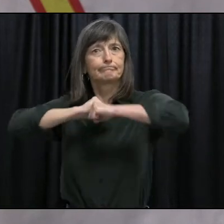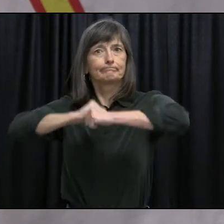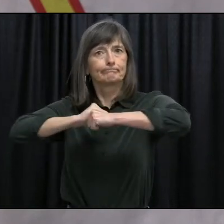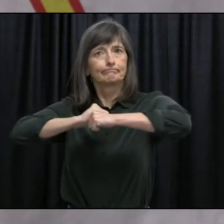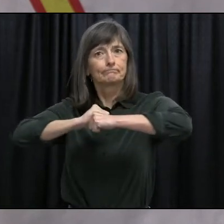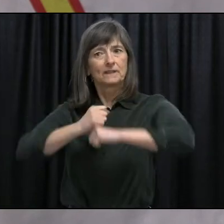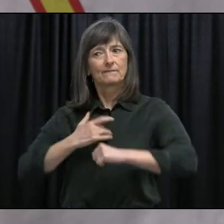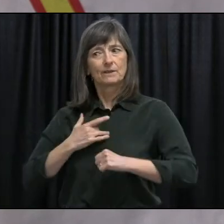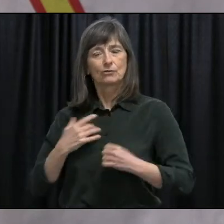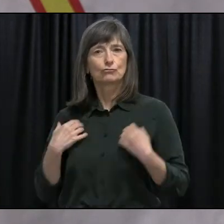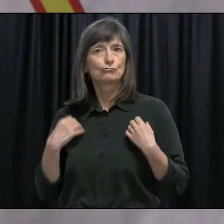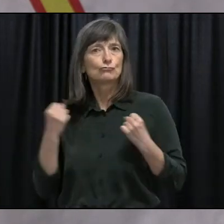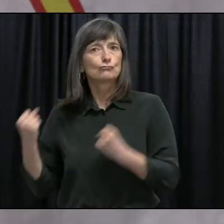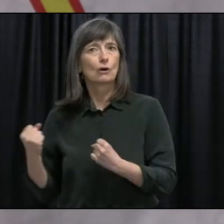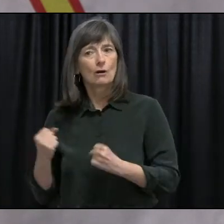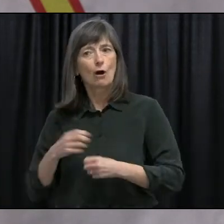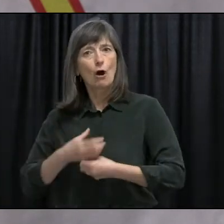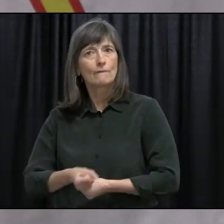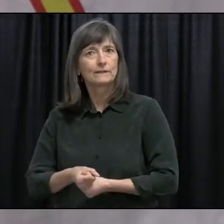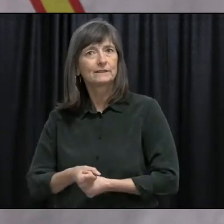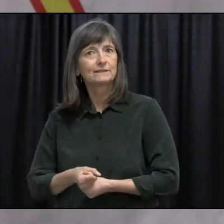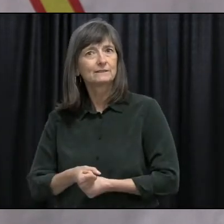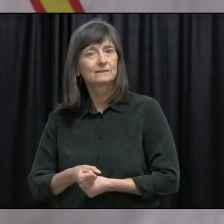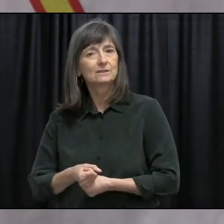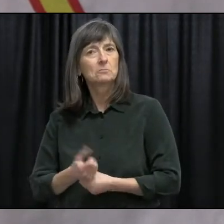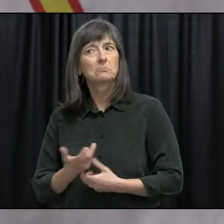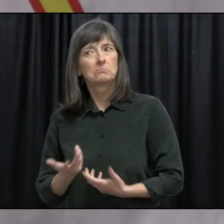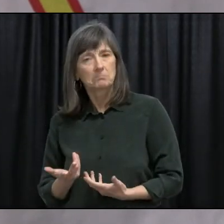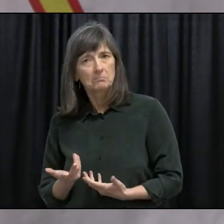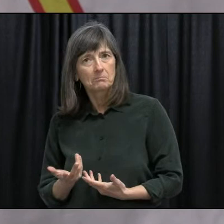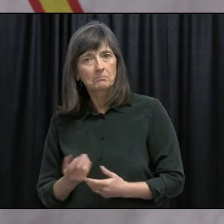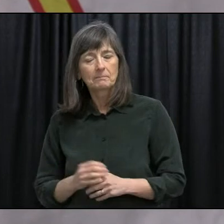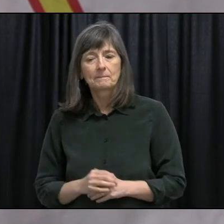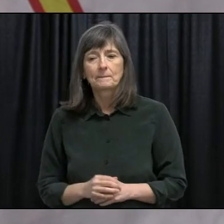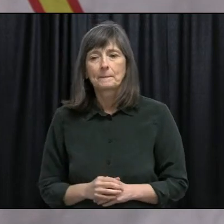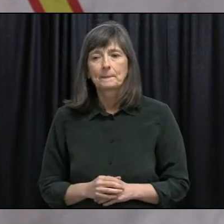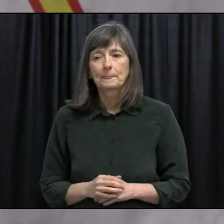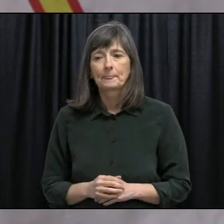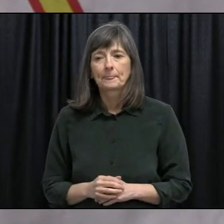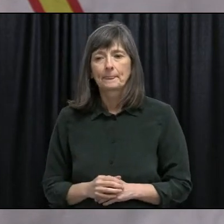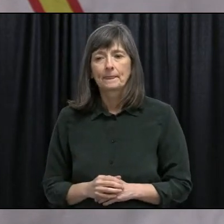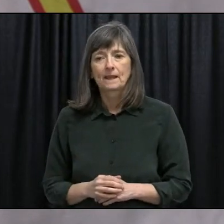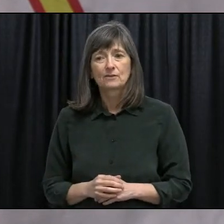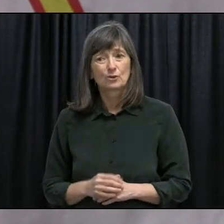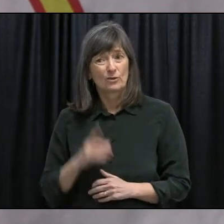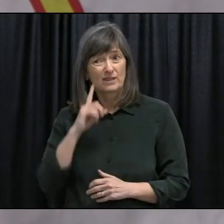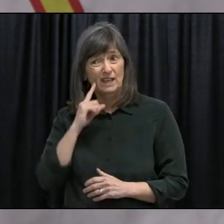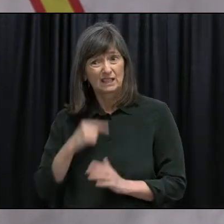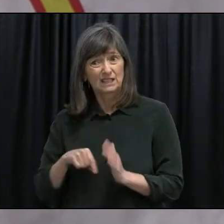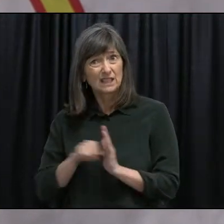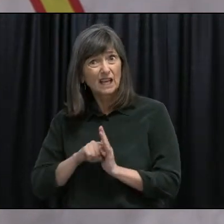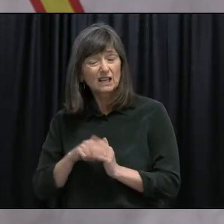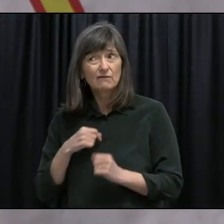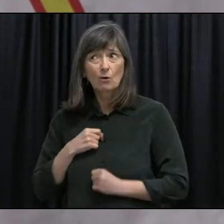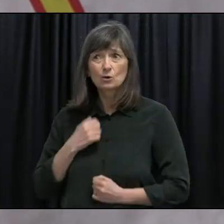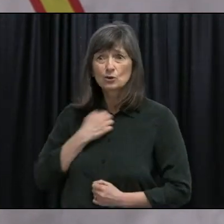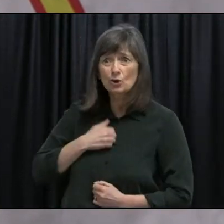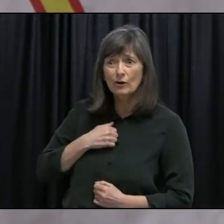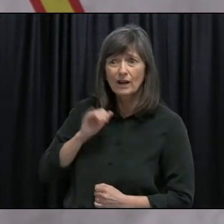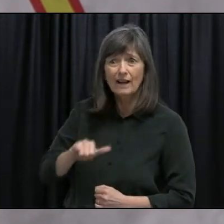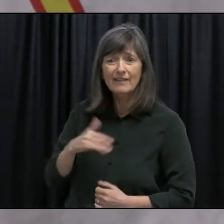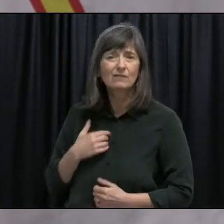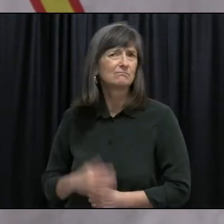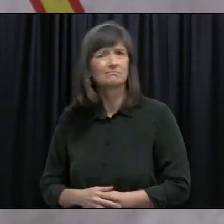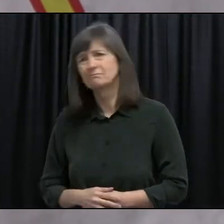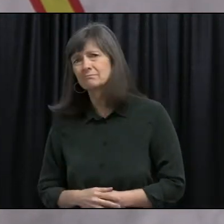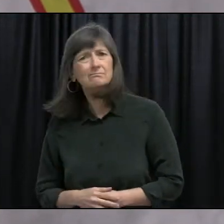feel that full benefit of one dose of a vaccine. So, I don't think there's any need to feel remorseful at this